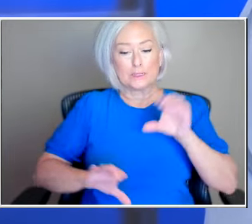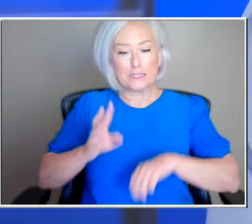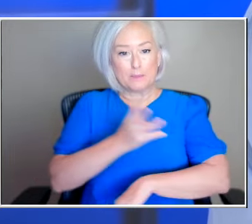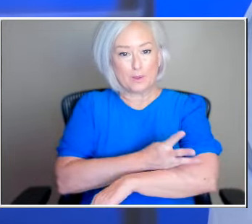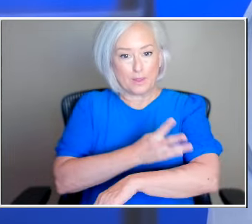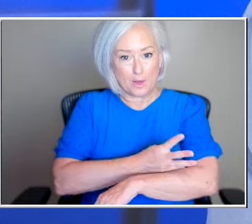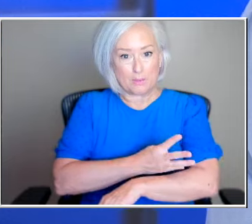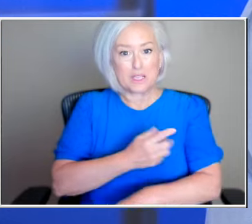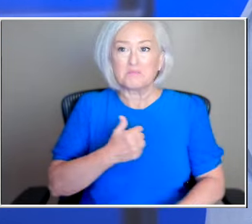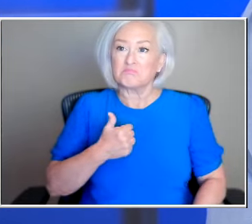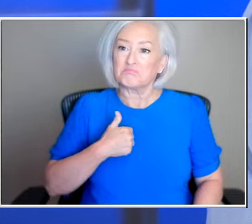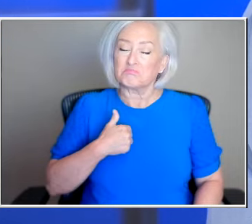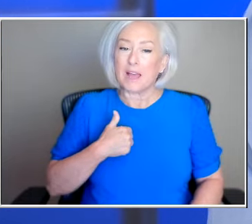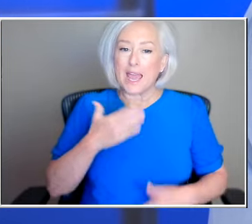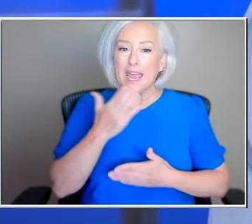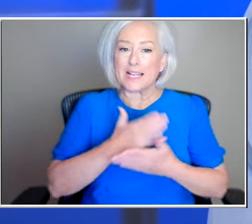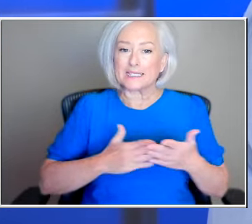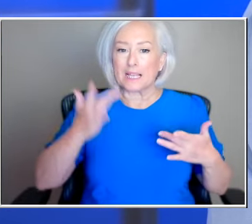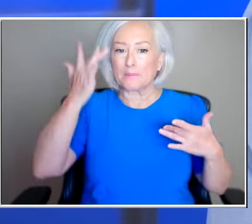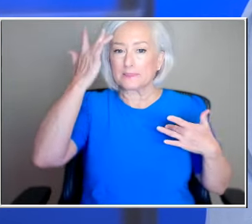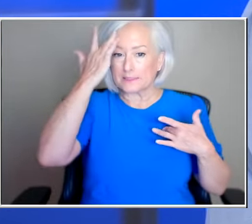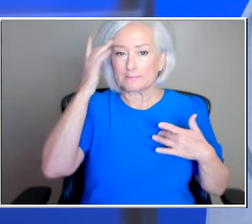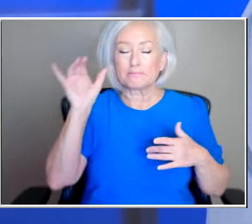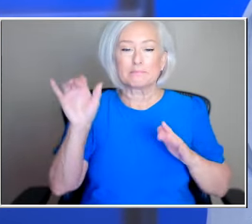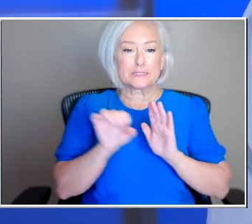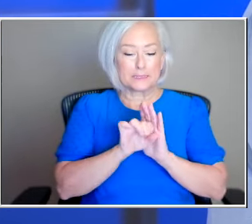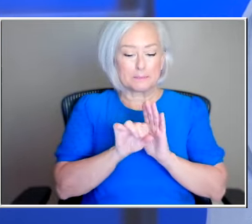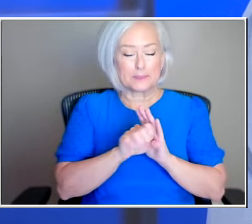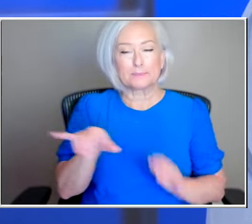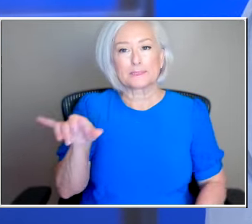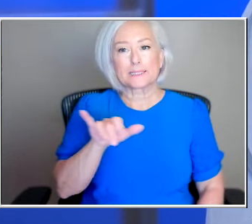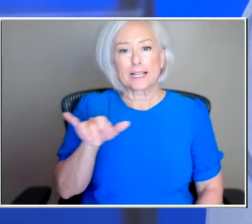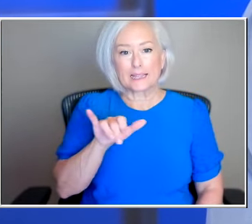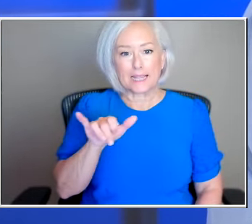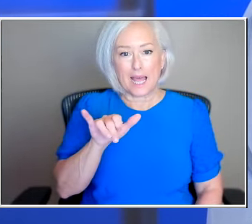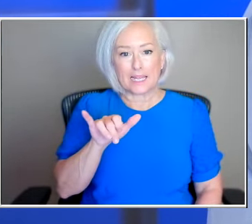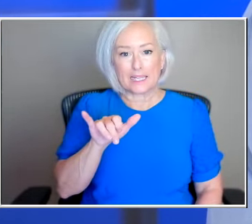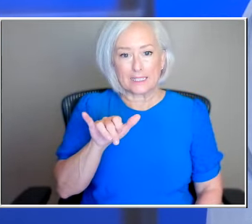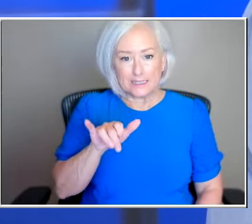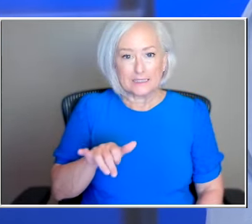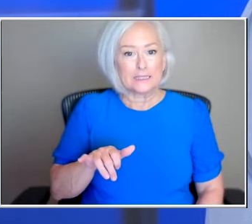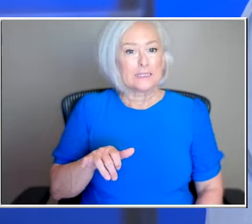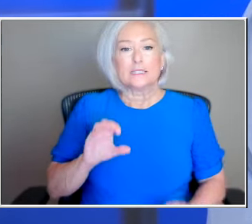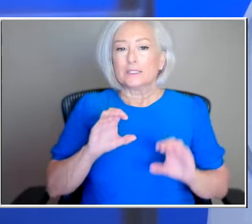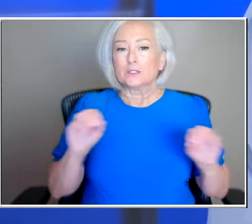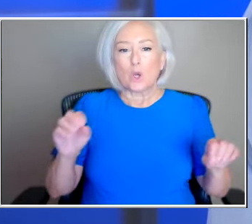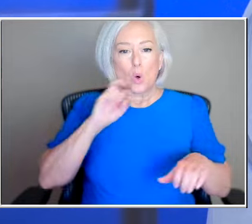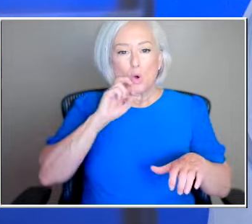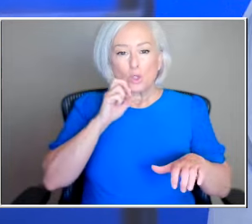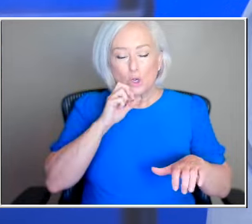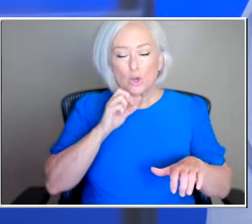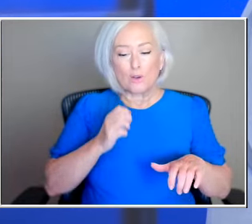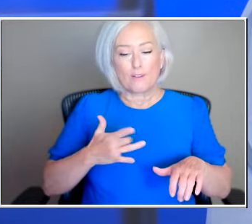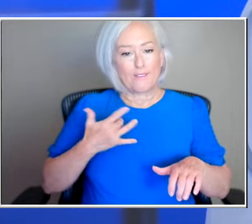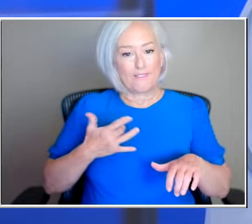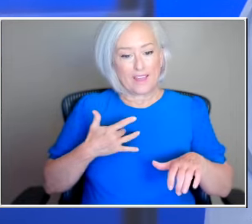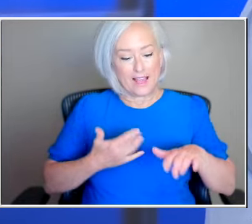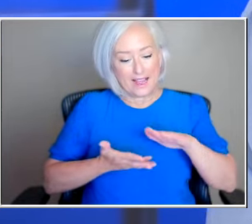of the major symptoms I had were the neuropathy, in the hands and feet,